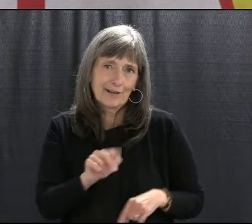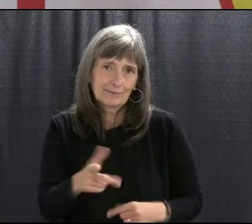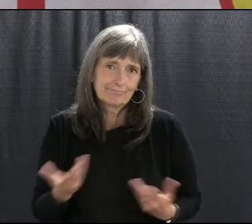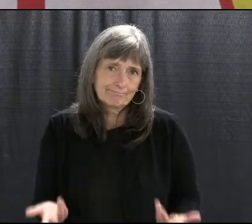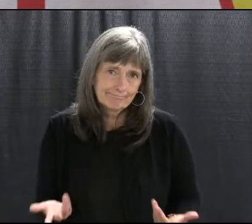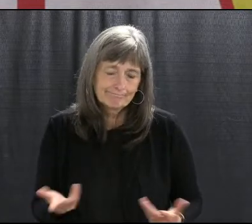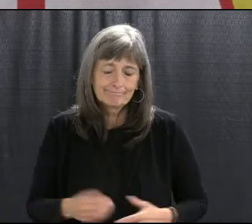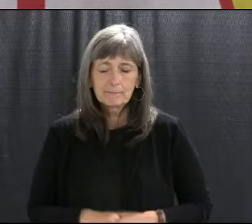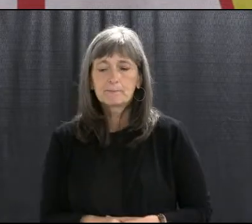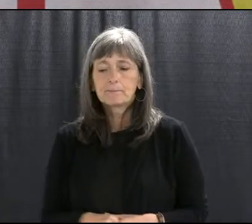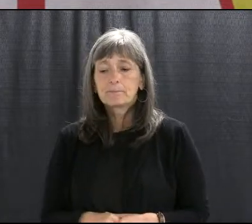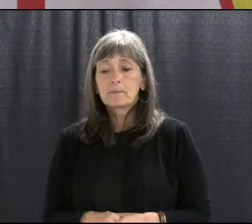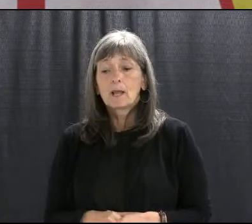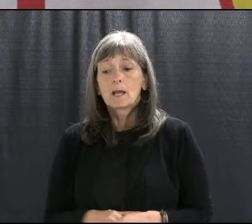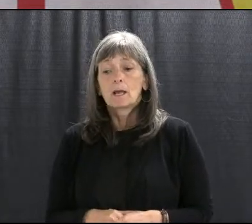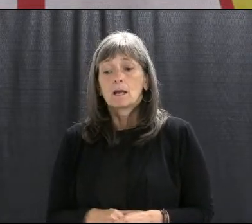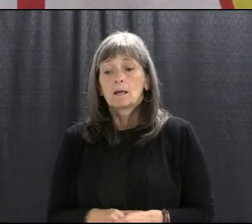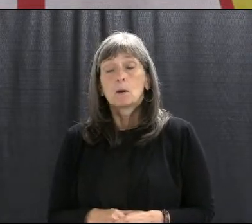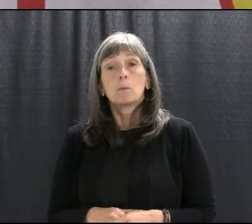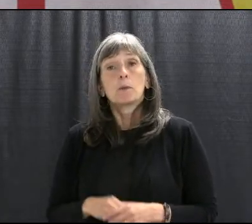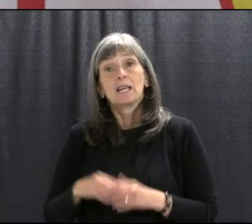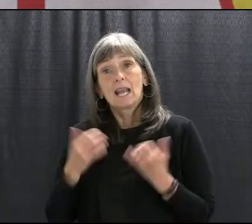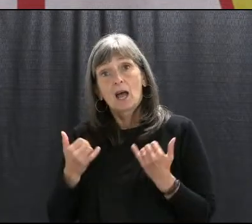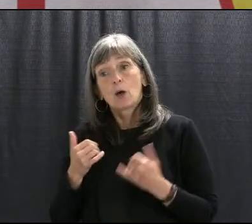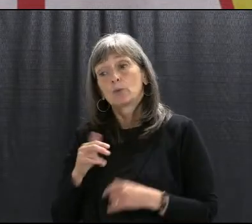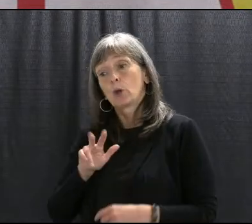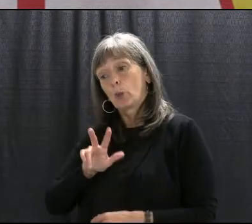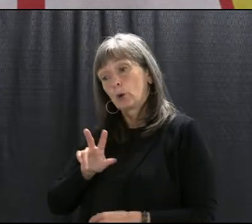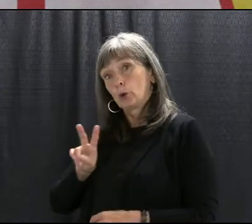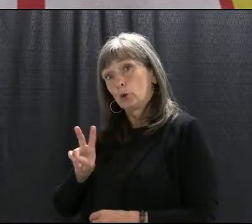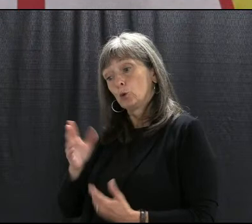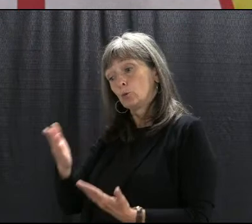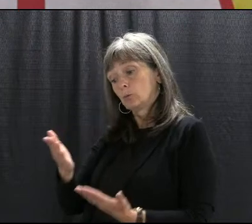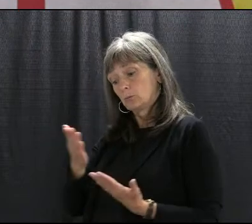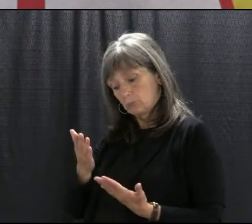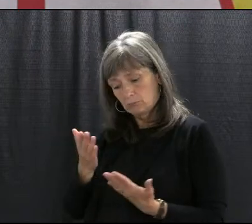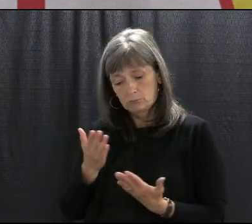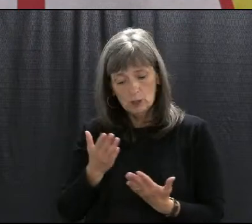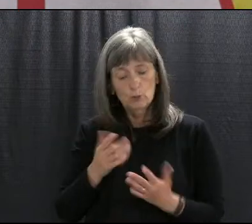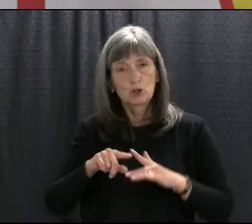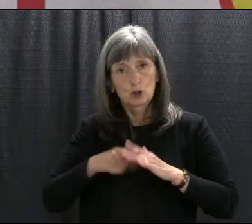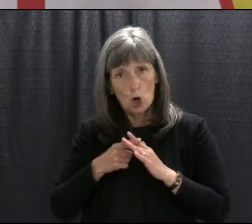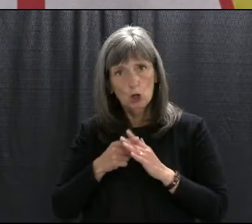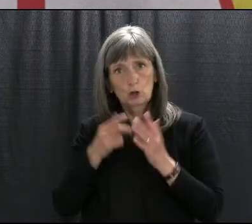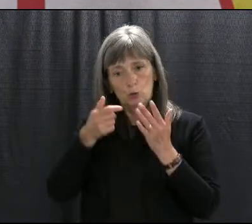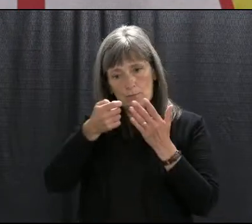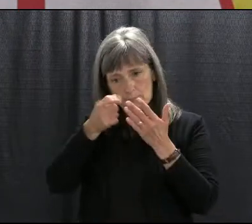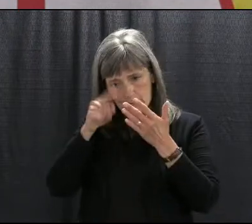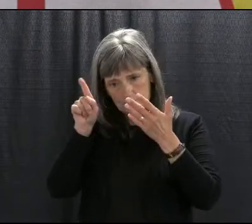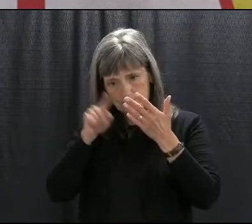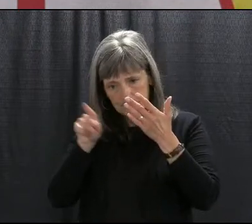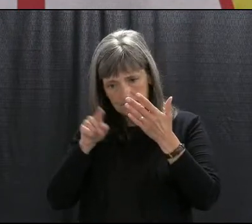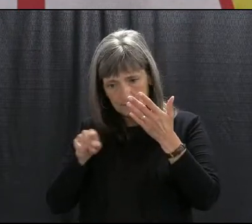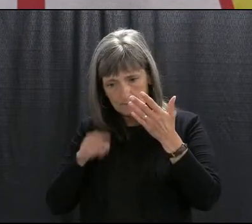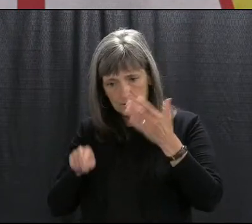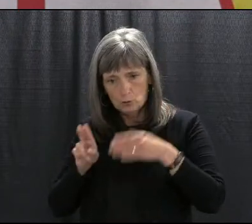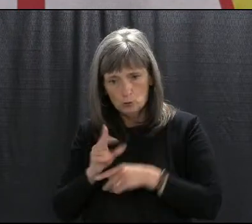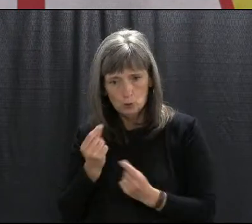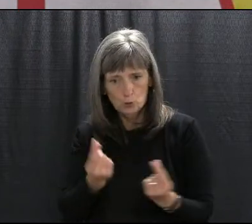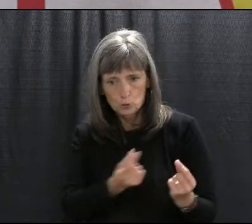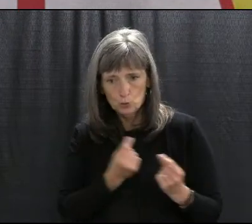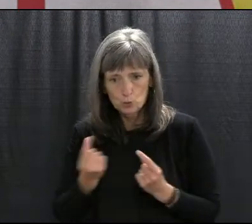as these recommendations are implemented and as we standardize processes of management of